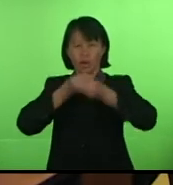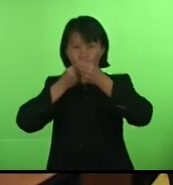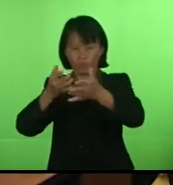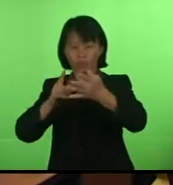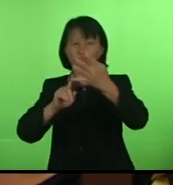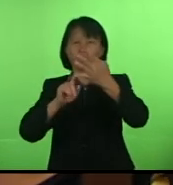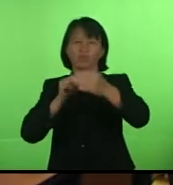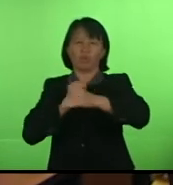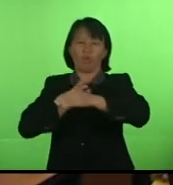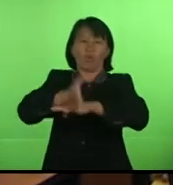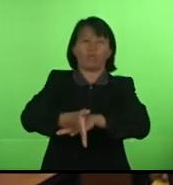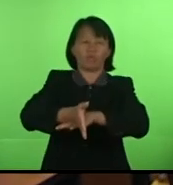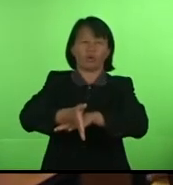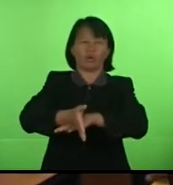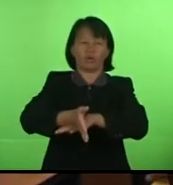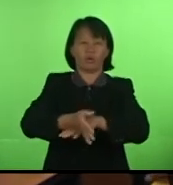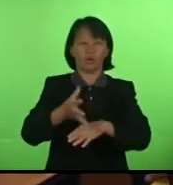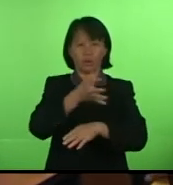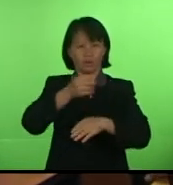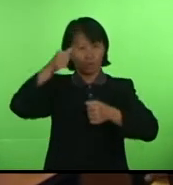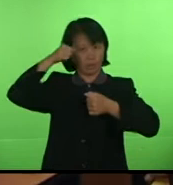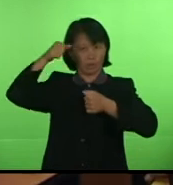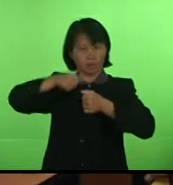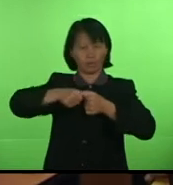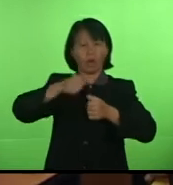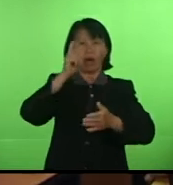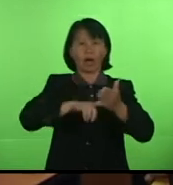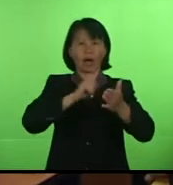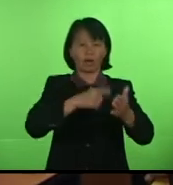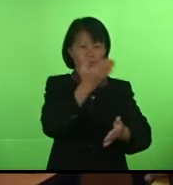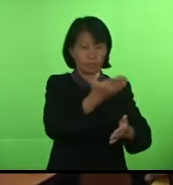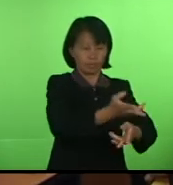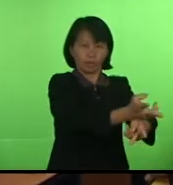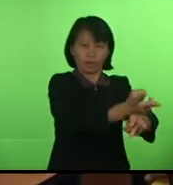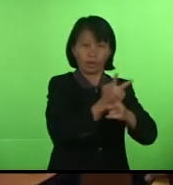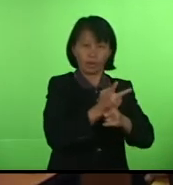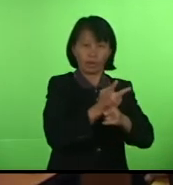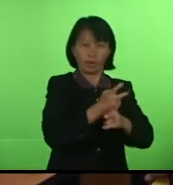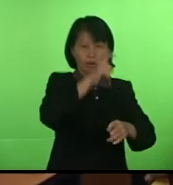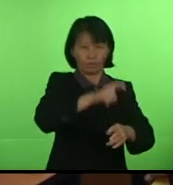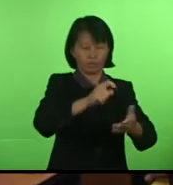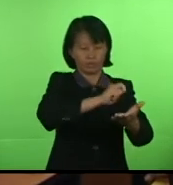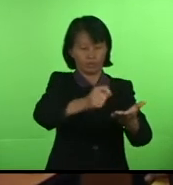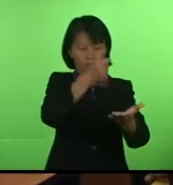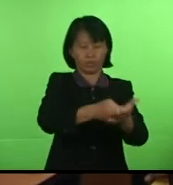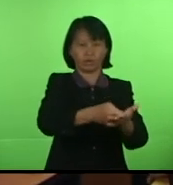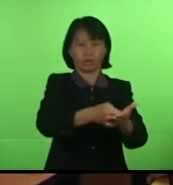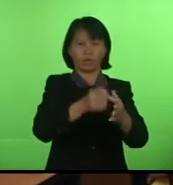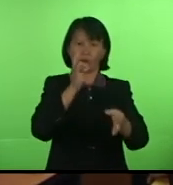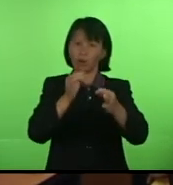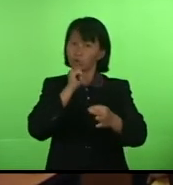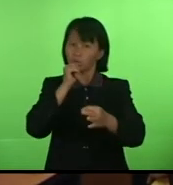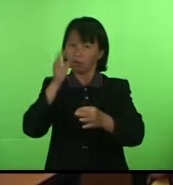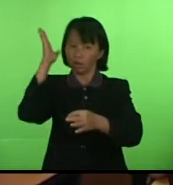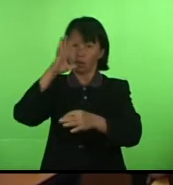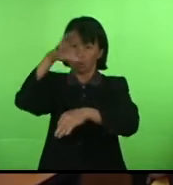And remember, when you want to borrow any materials, remember to cite those, or else you can be